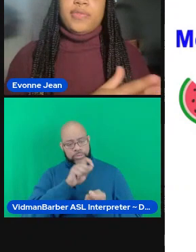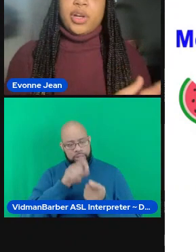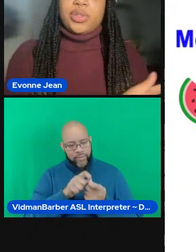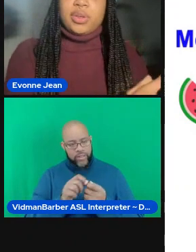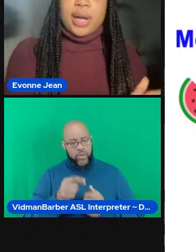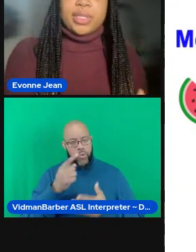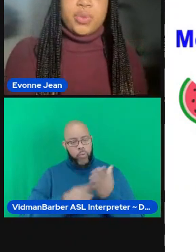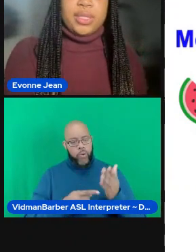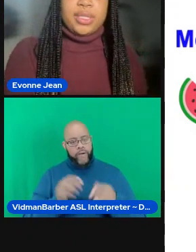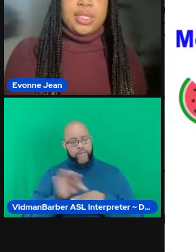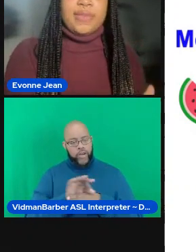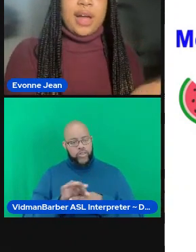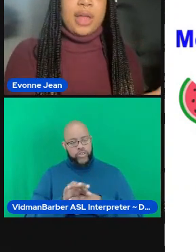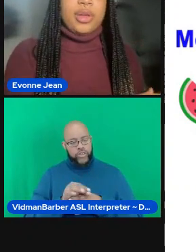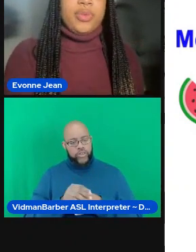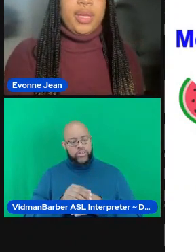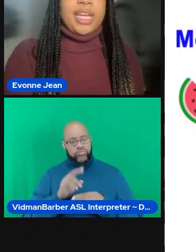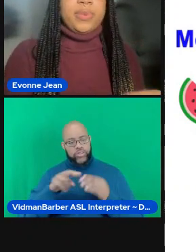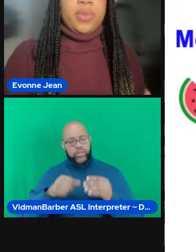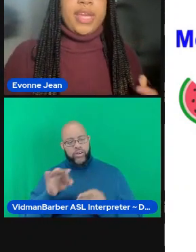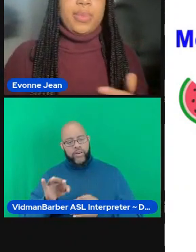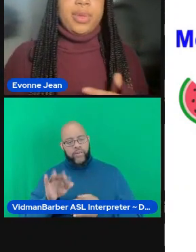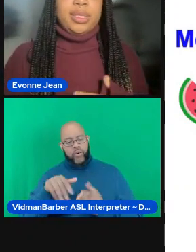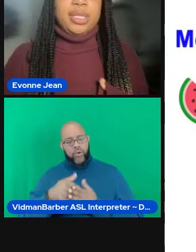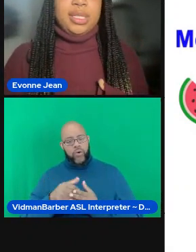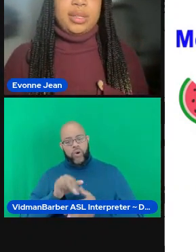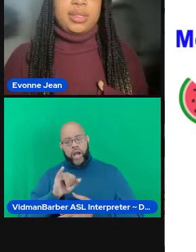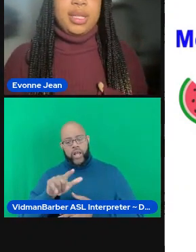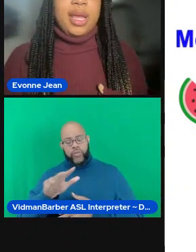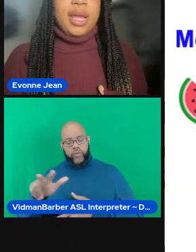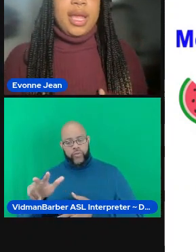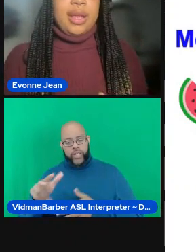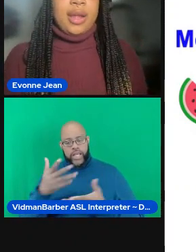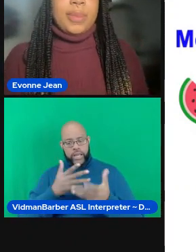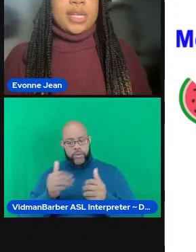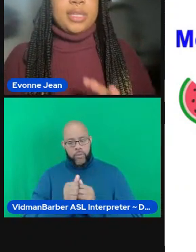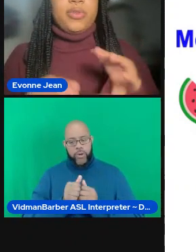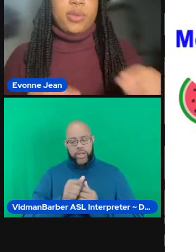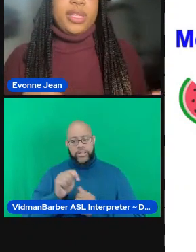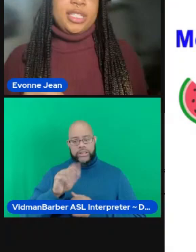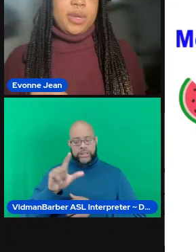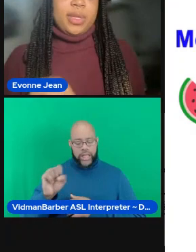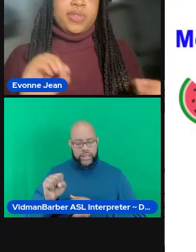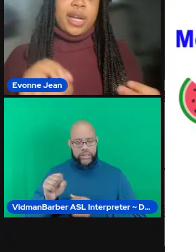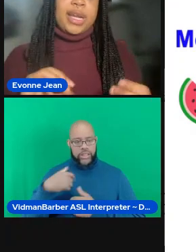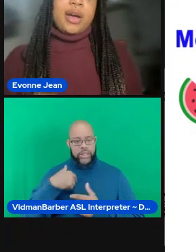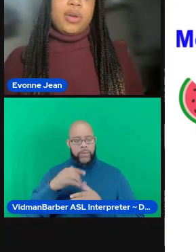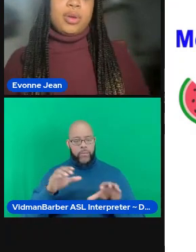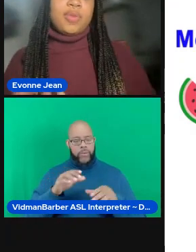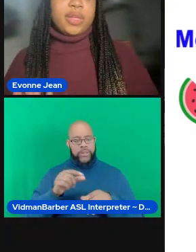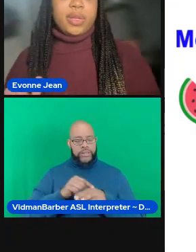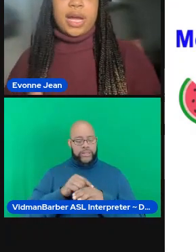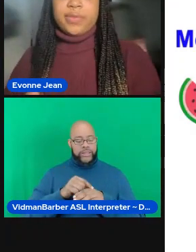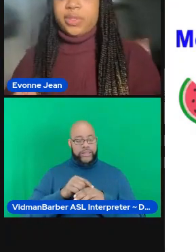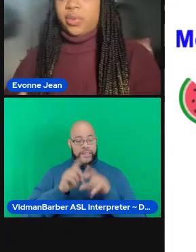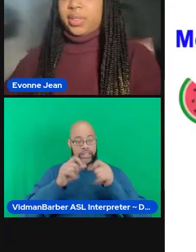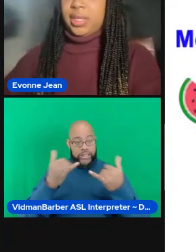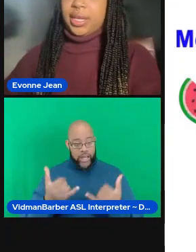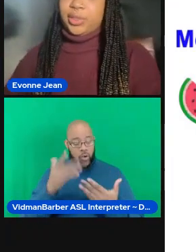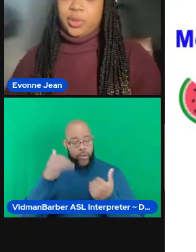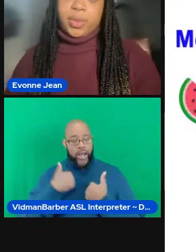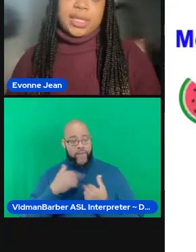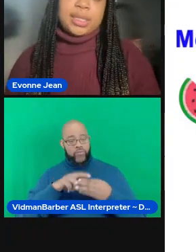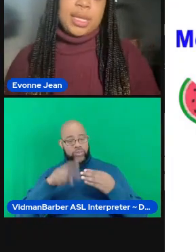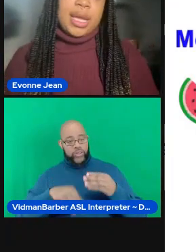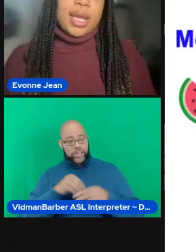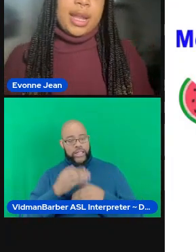are the functional consequences of IL-33 engagement with gamma delta T cells. And I'm actually performing these experiments right now. Hopefully we'll have results in the